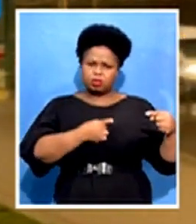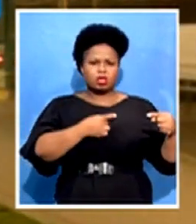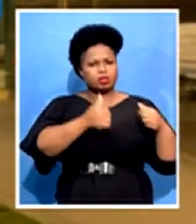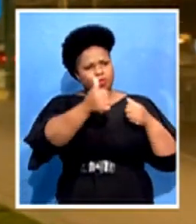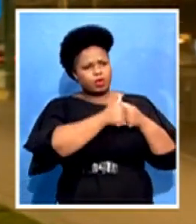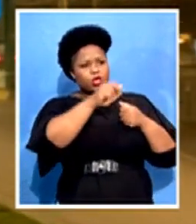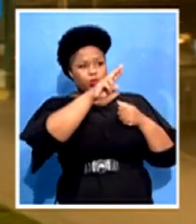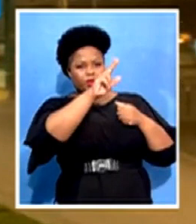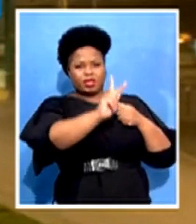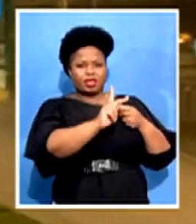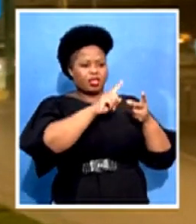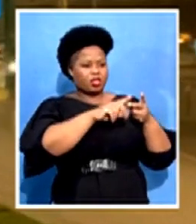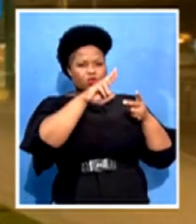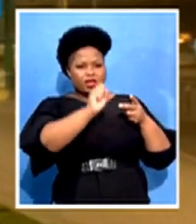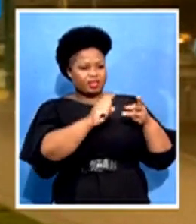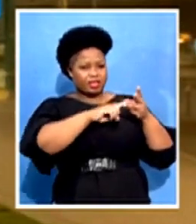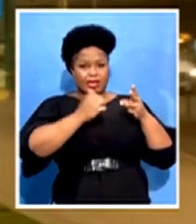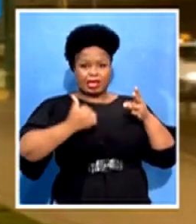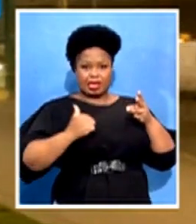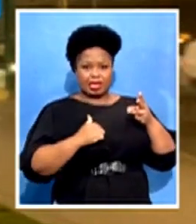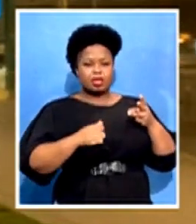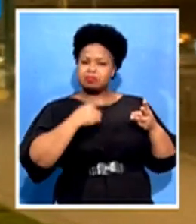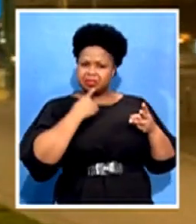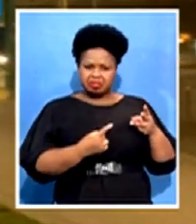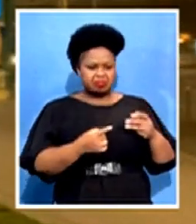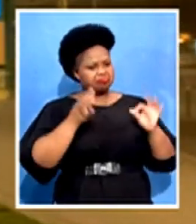Canada in saying the vaccine was both safe and